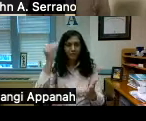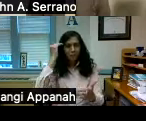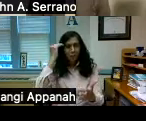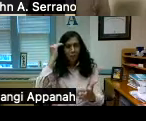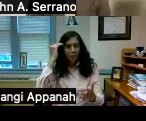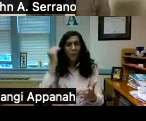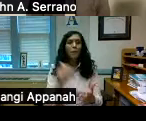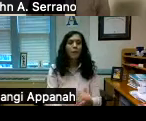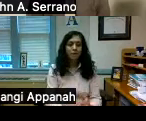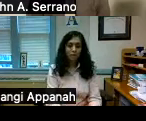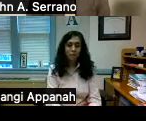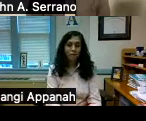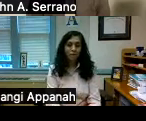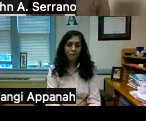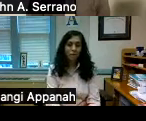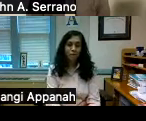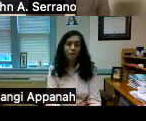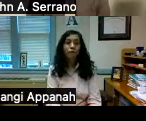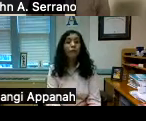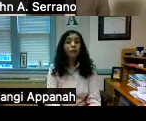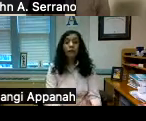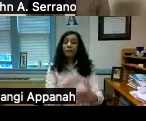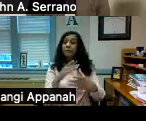because they are the first face of the students.